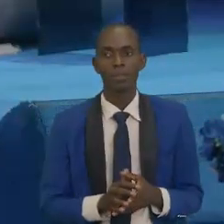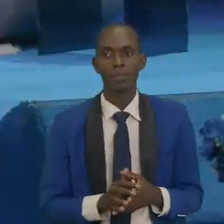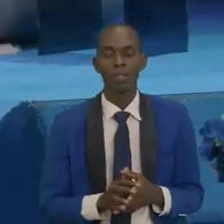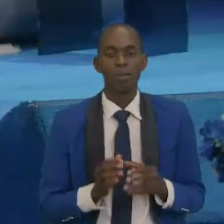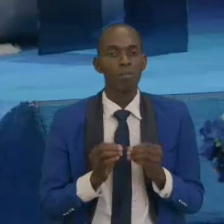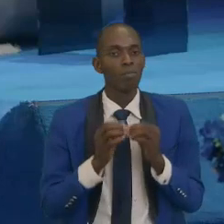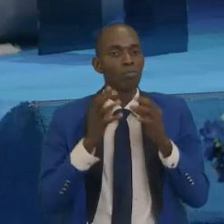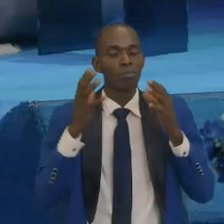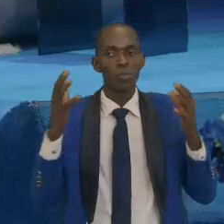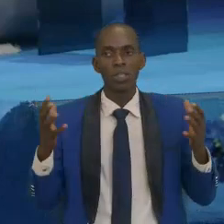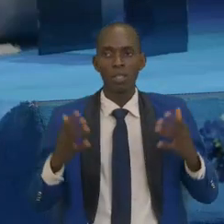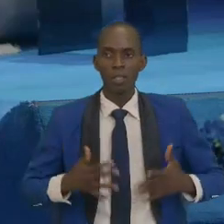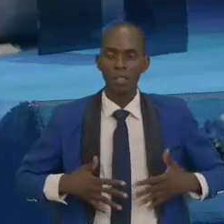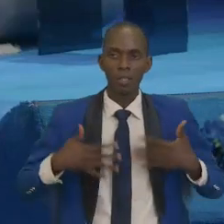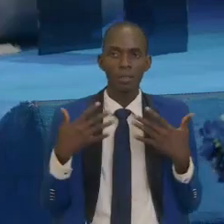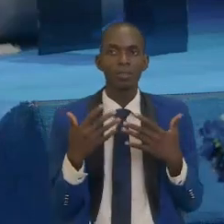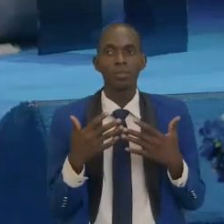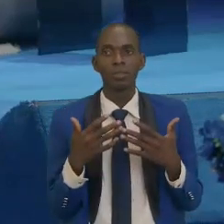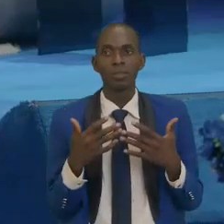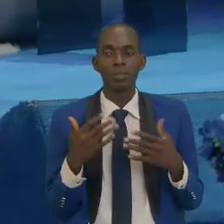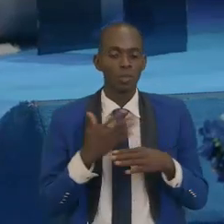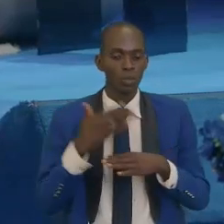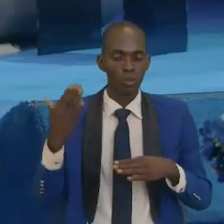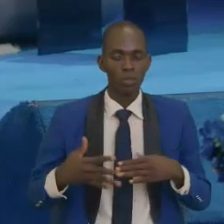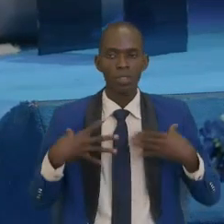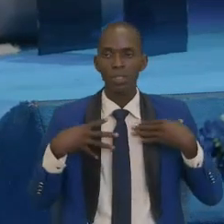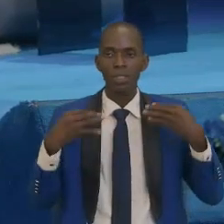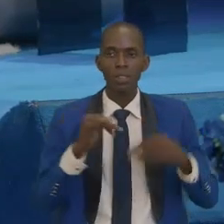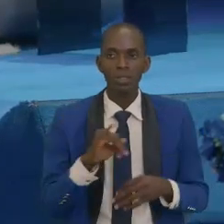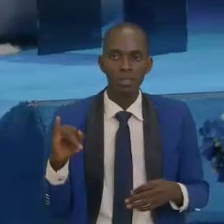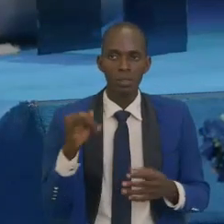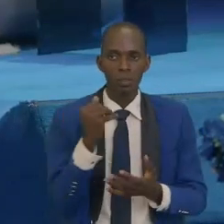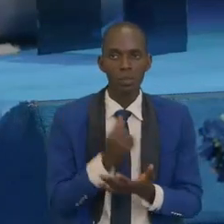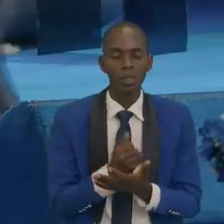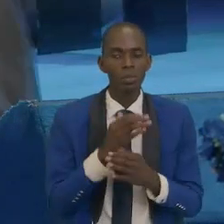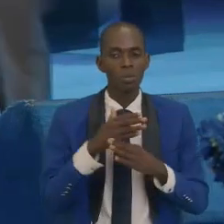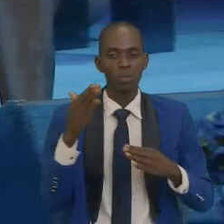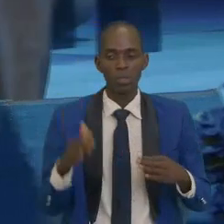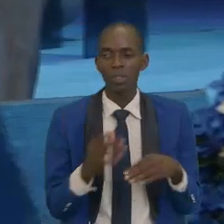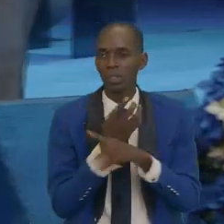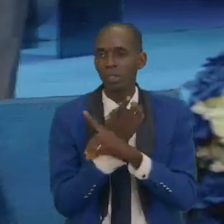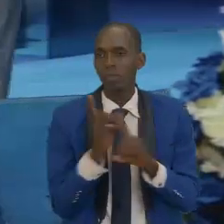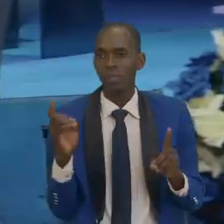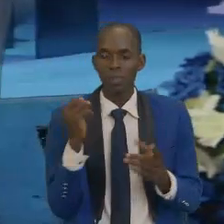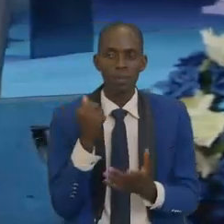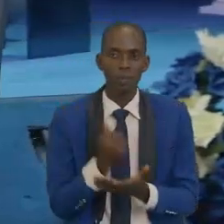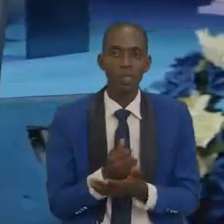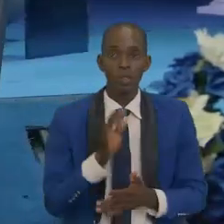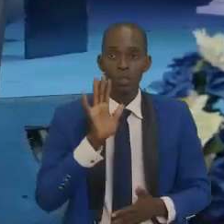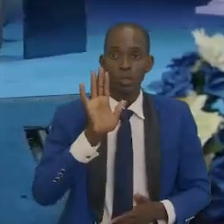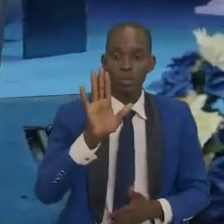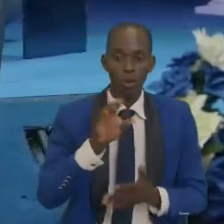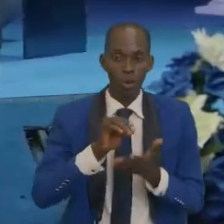abundant life, total healing, total deliverance. Your own